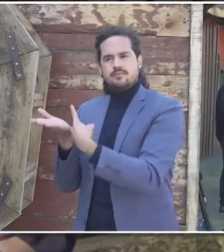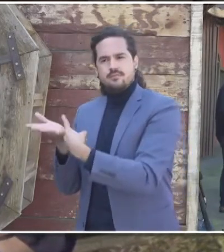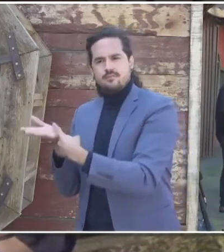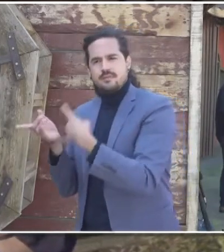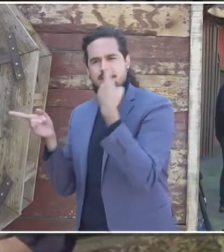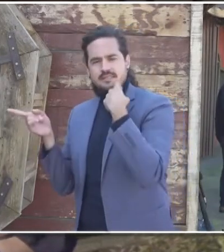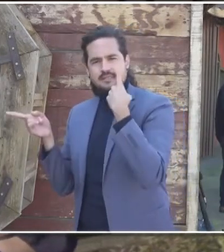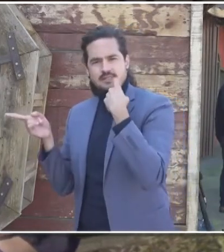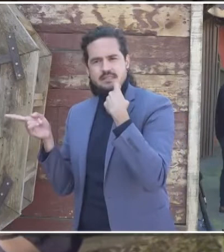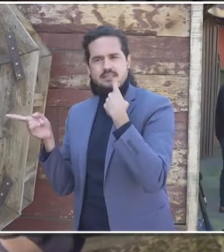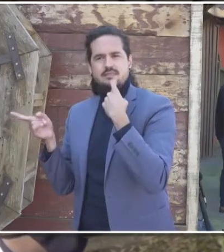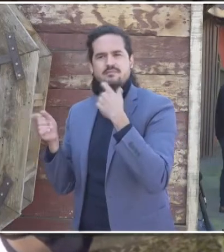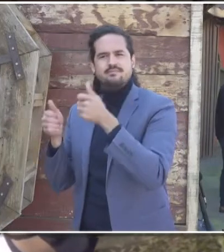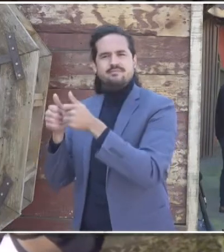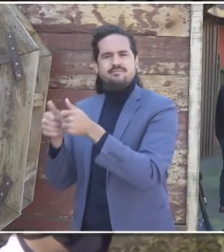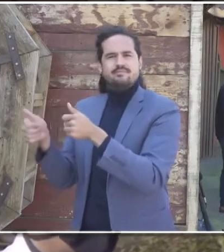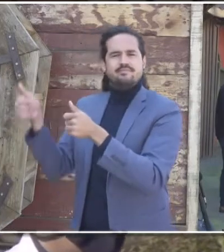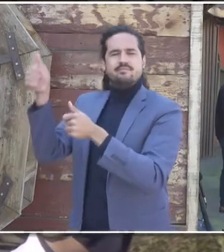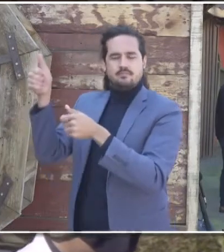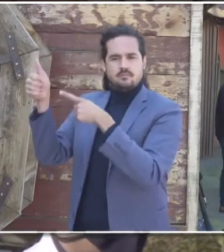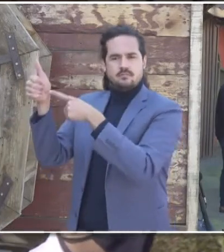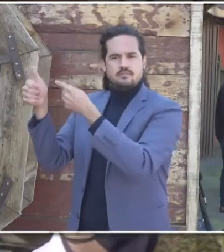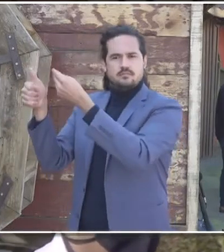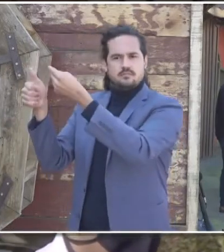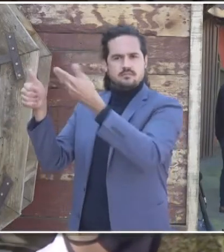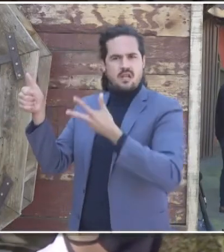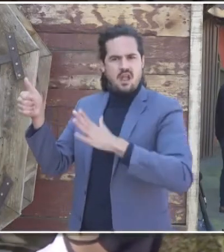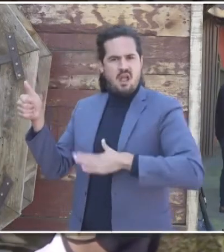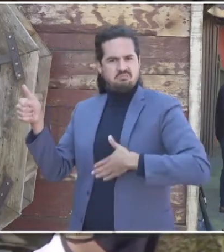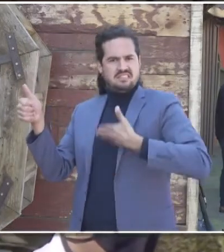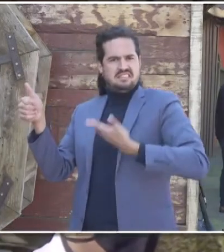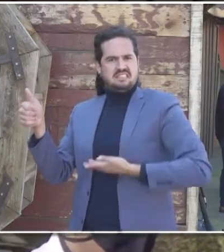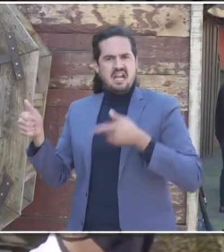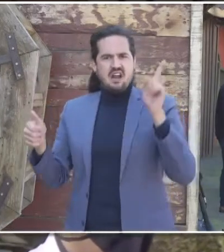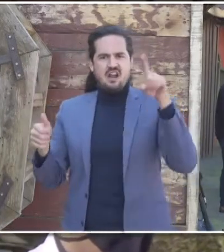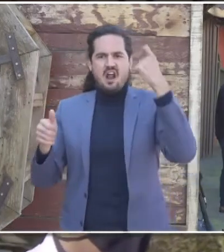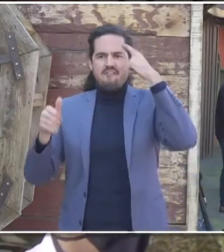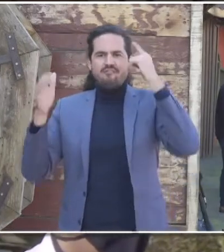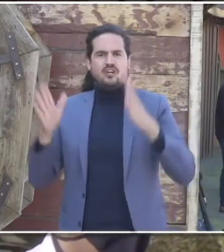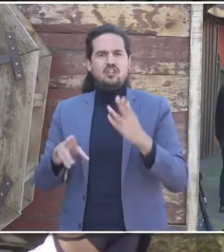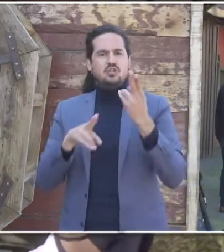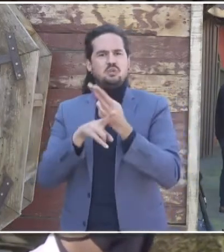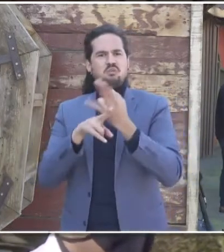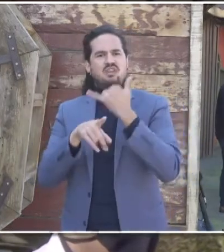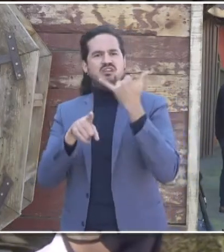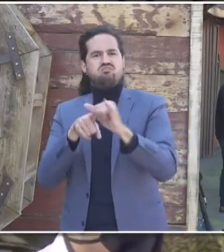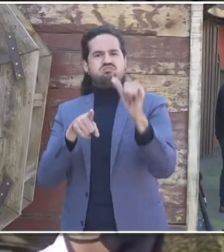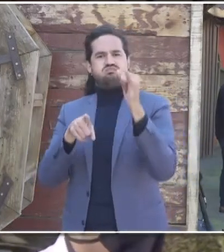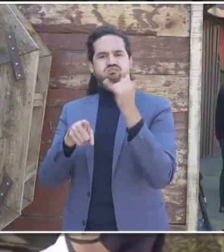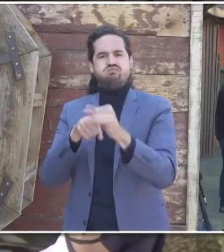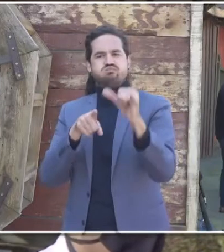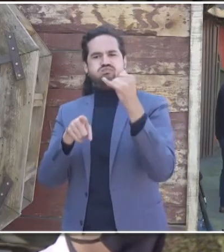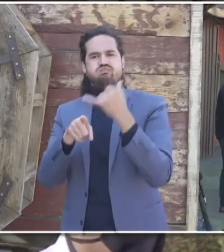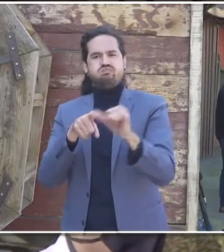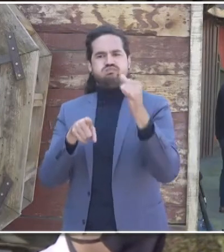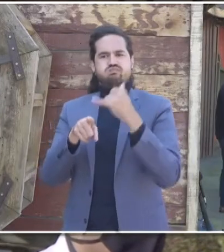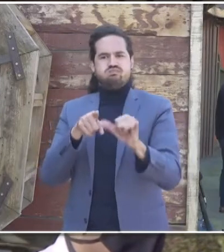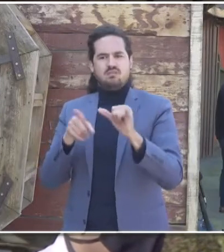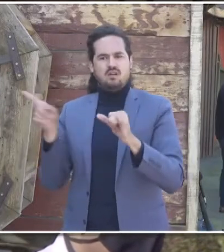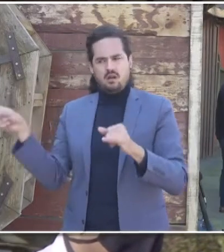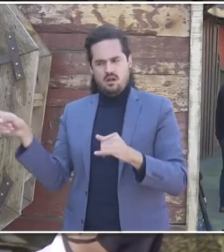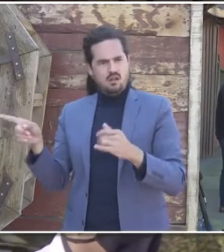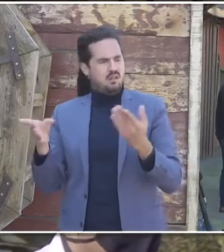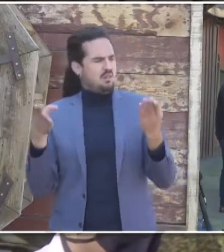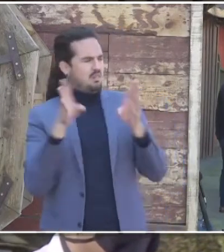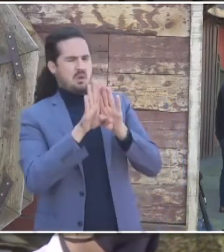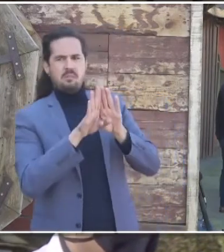was upset because he said he closed his business when other businesses were open. And he thinks that your appearance here today and the increase in vaccines are